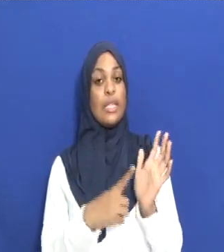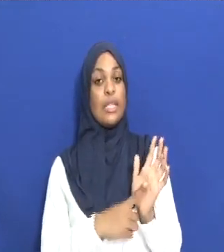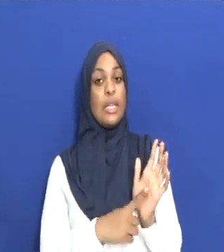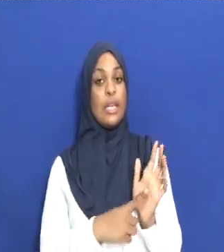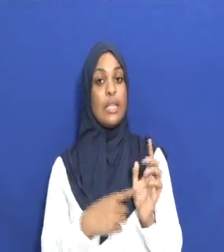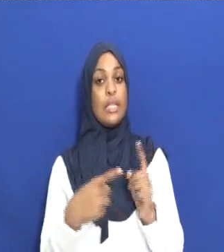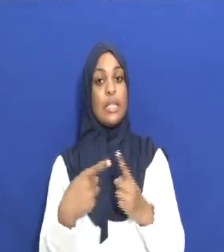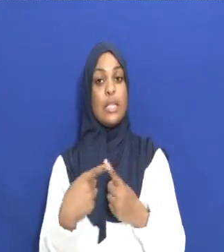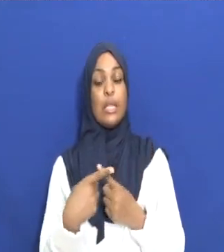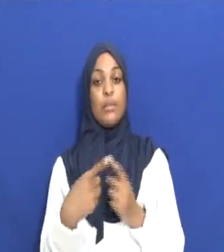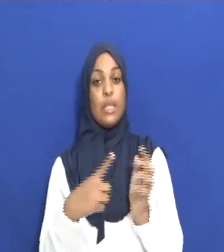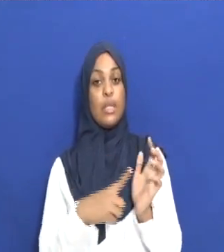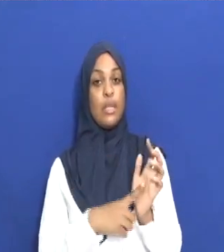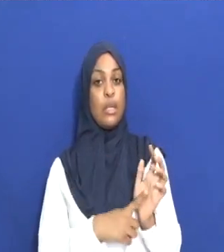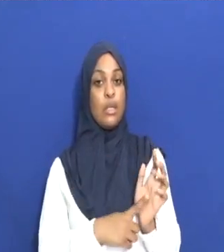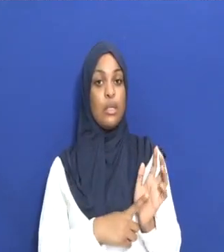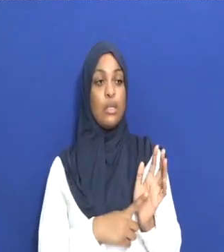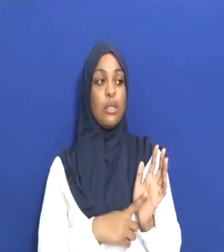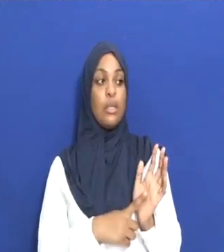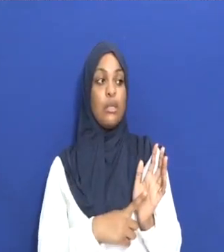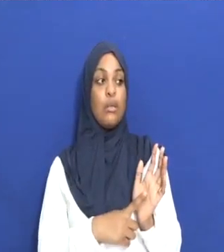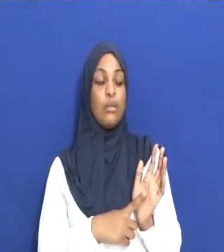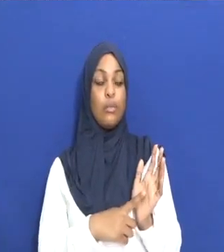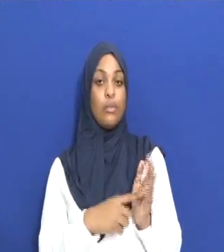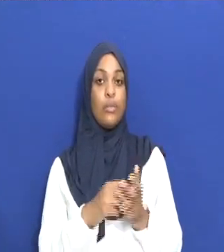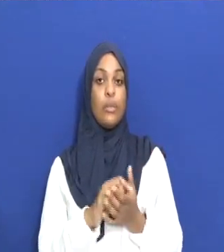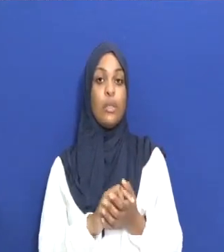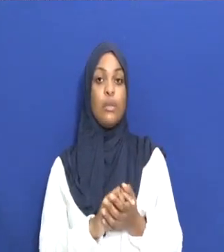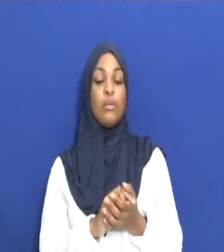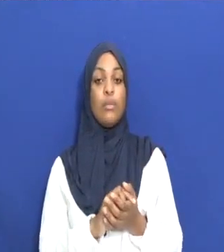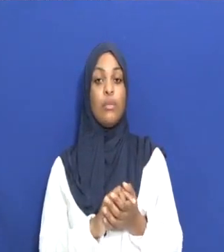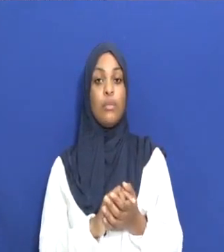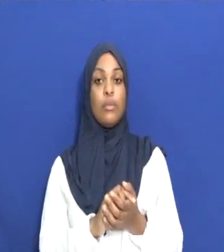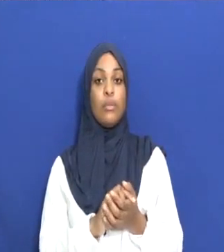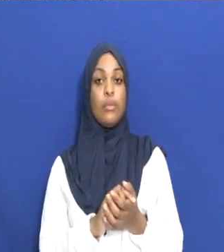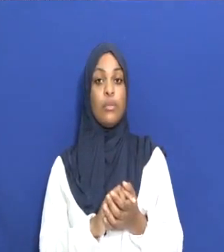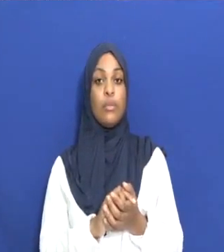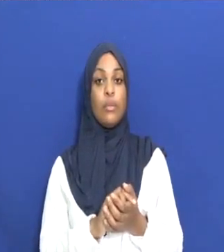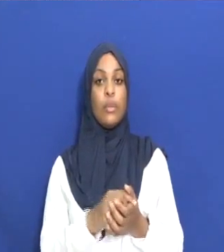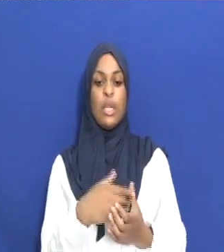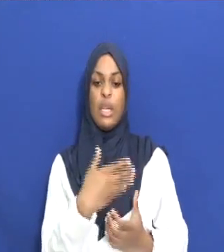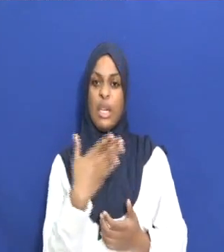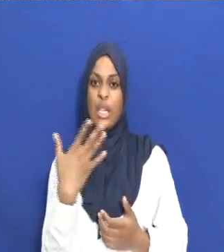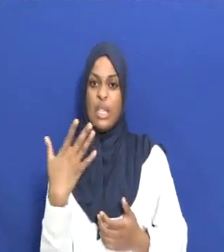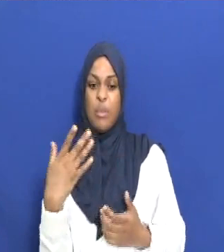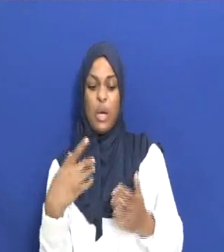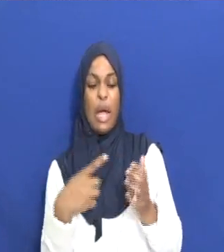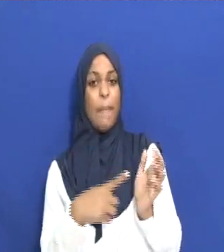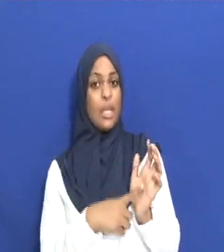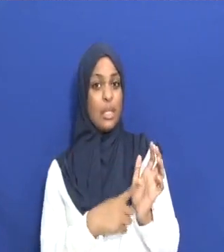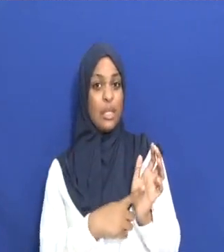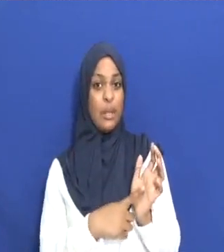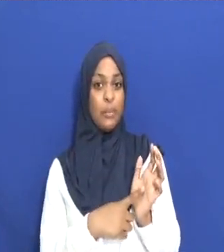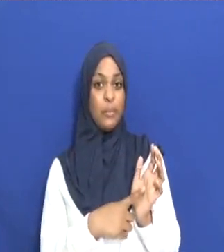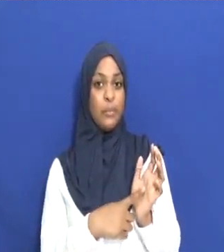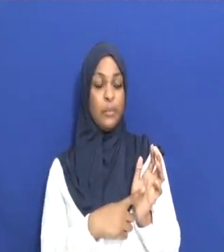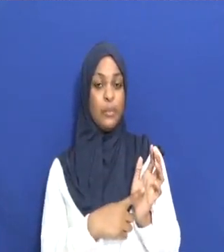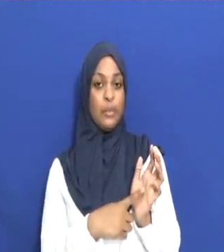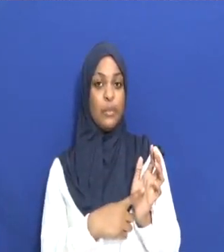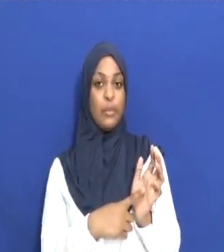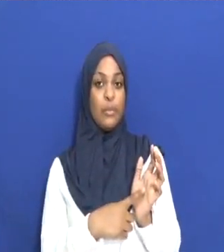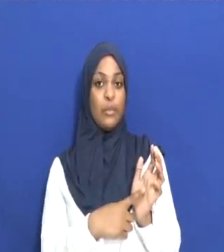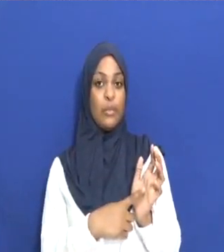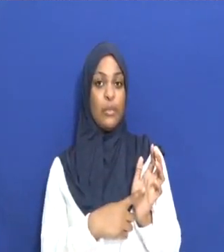by itself 1, 2, 3. How many times? Well, it multiplies